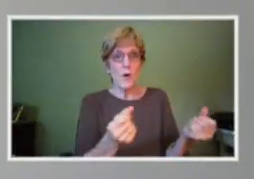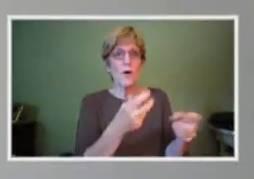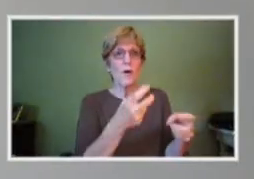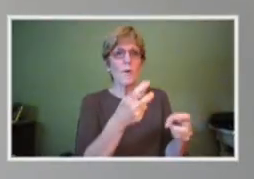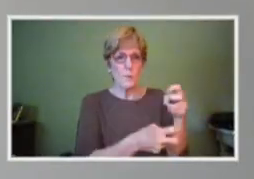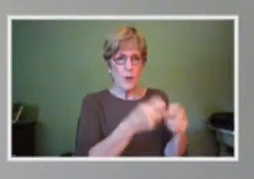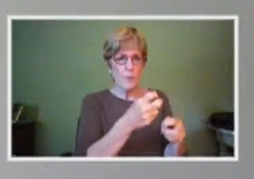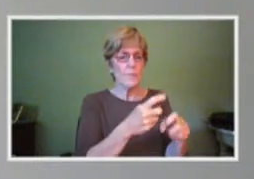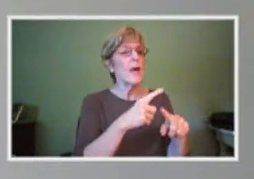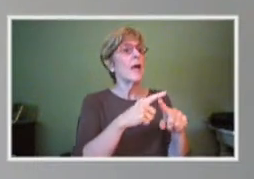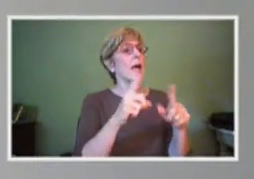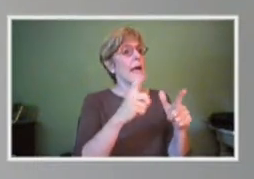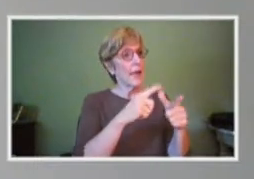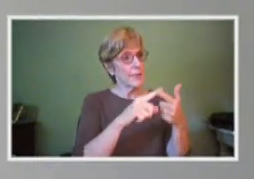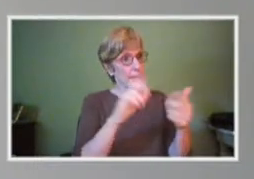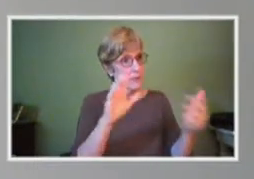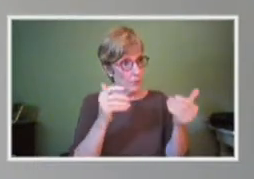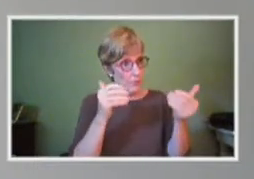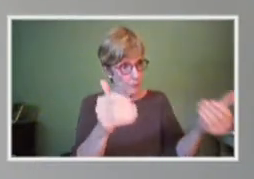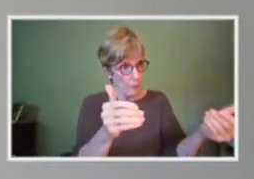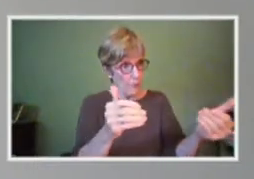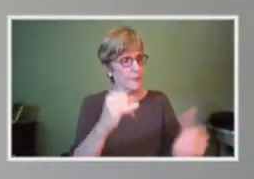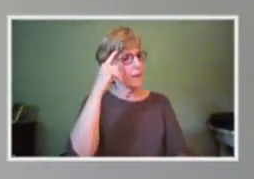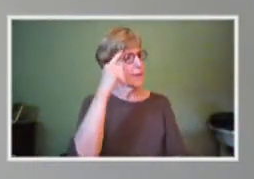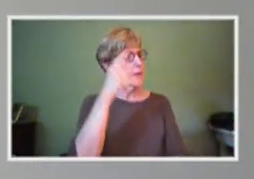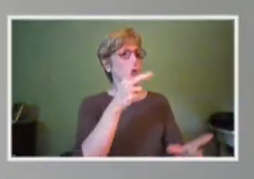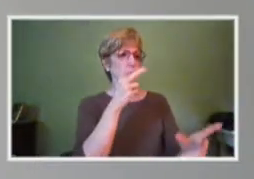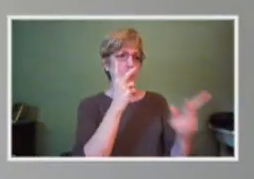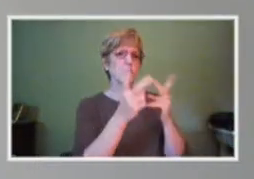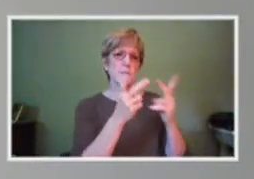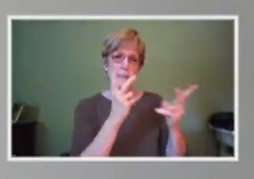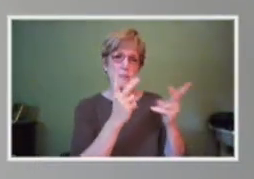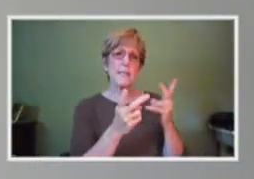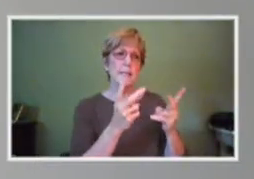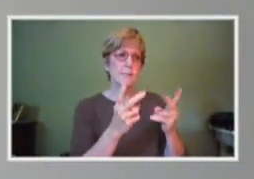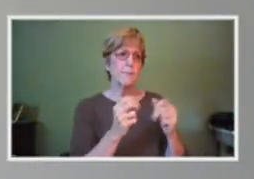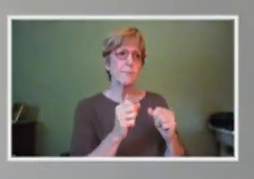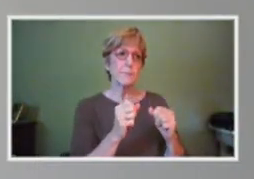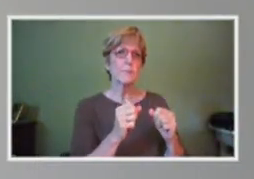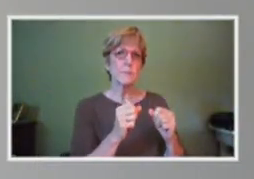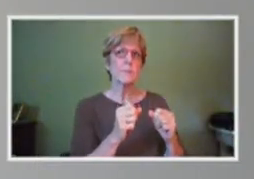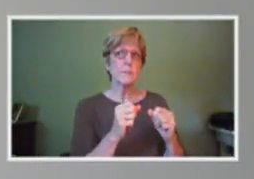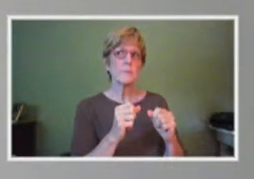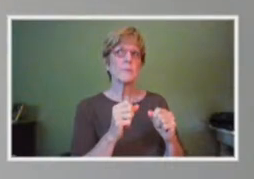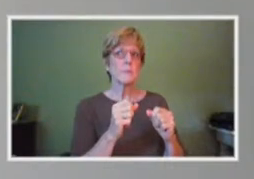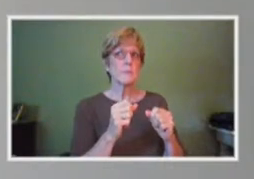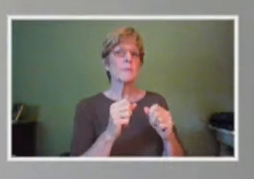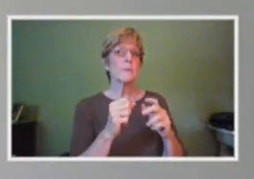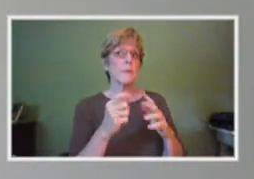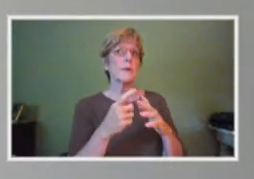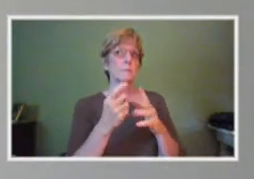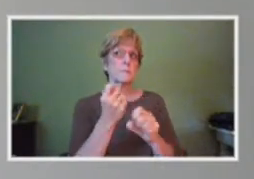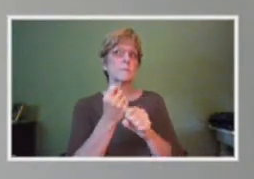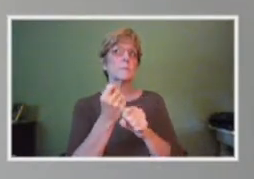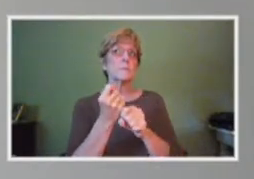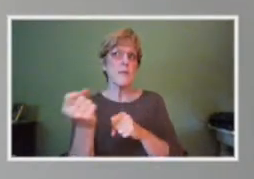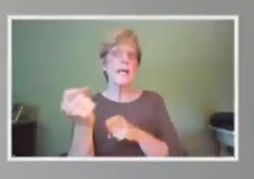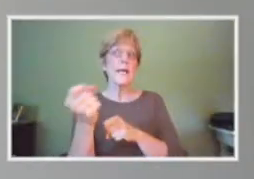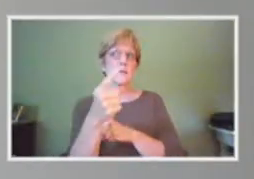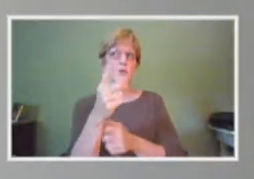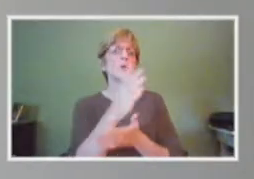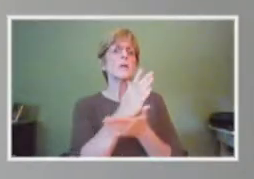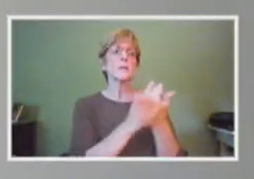go forward, I think what you're going to see, particularly in the session early next year, will be some sort of